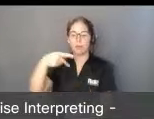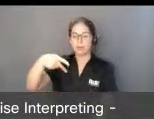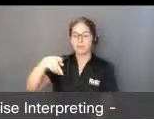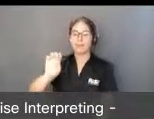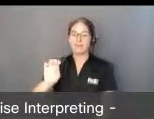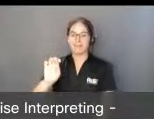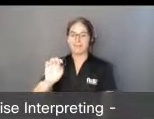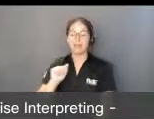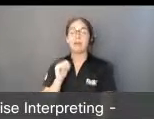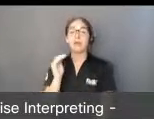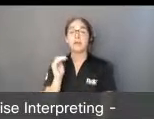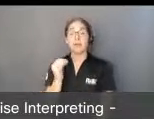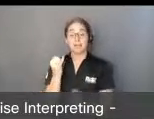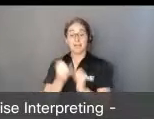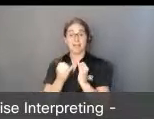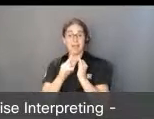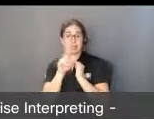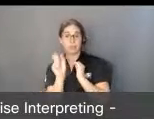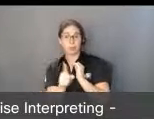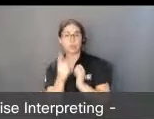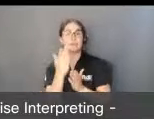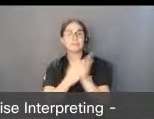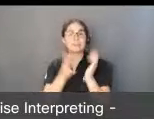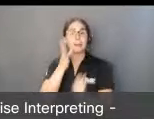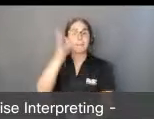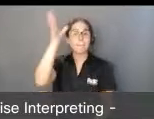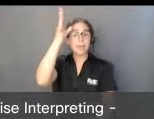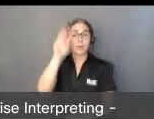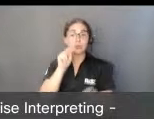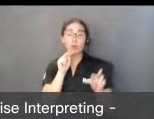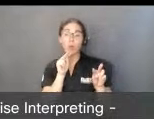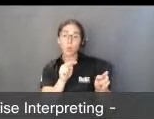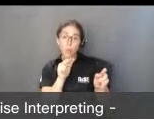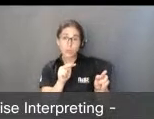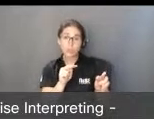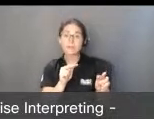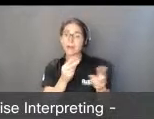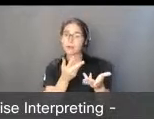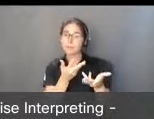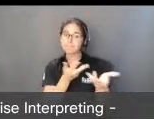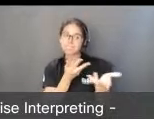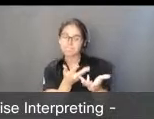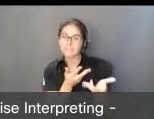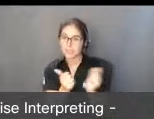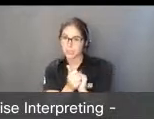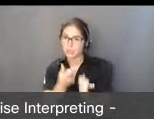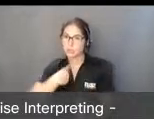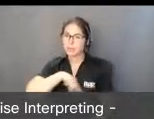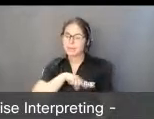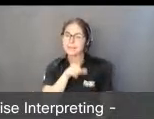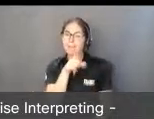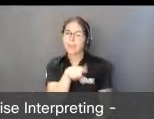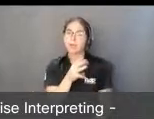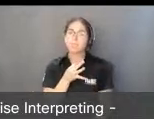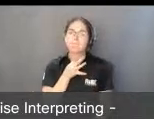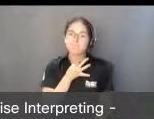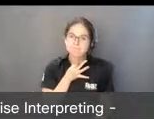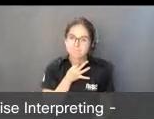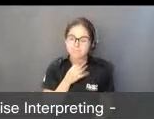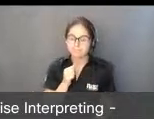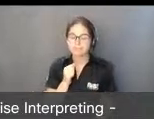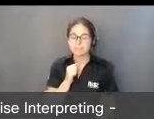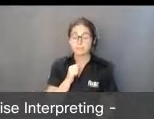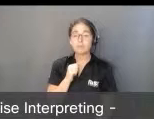last question that I know we have some parents that are watching and certainly are engaged in wondering. It was shared with